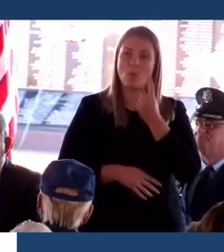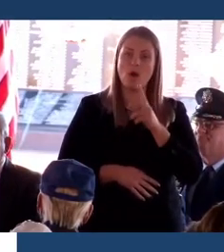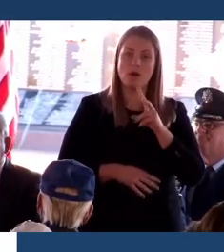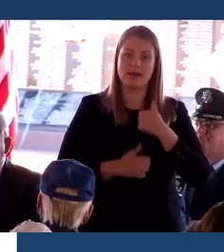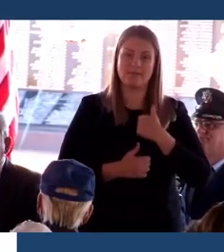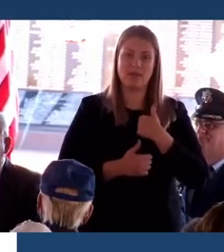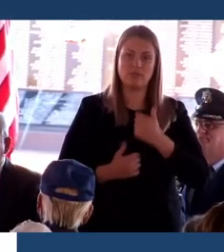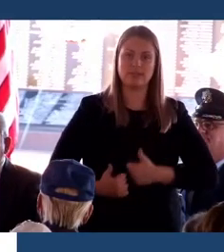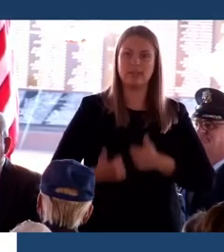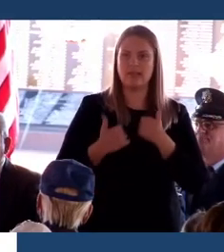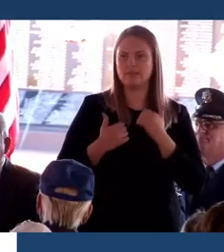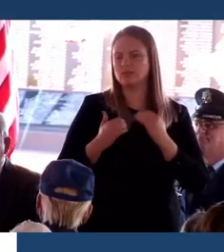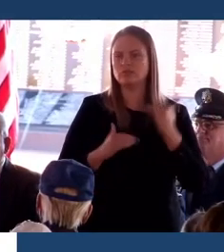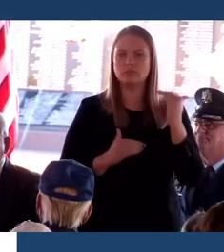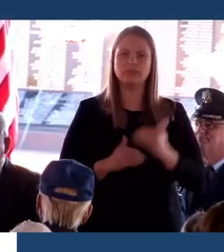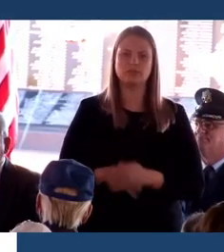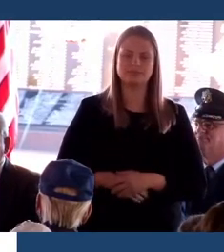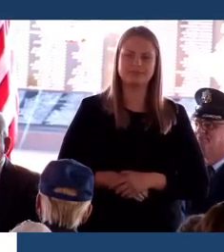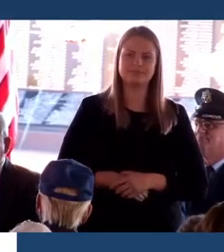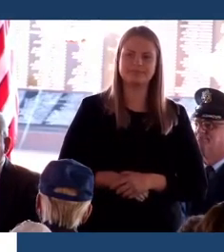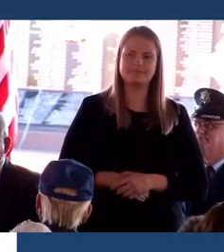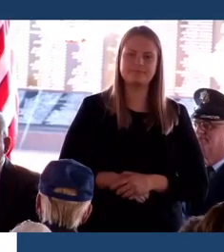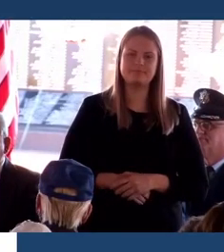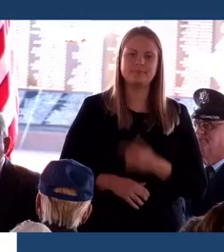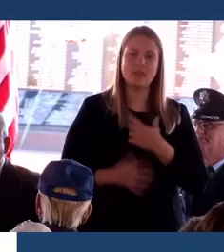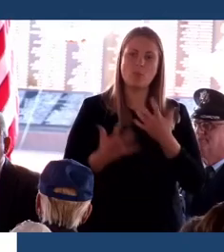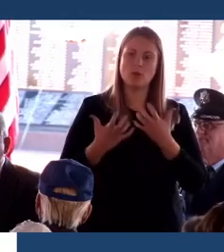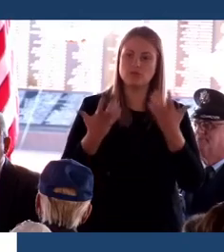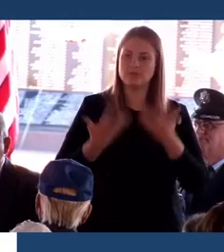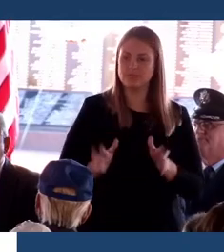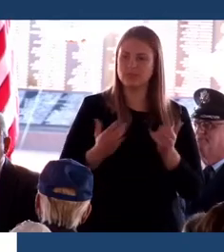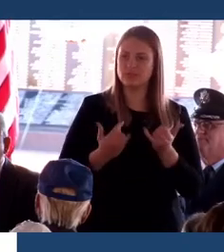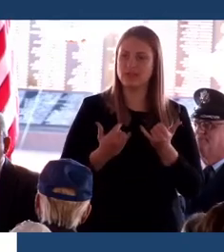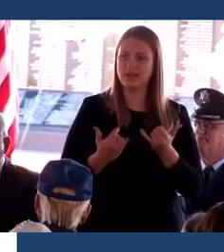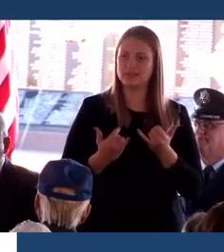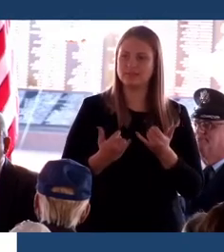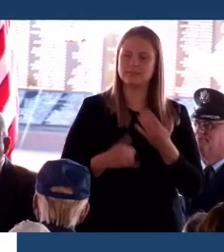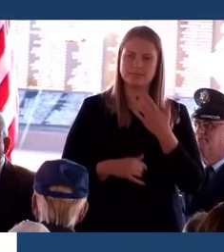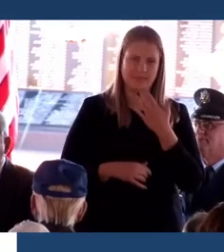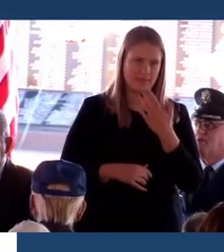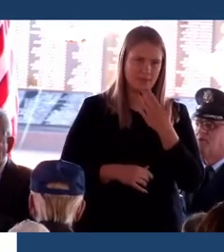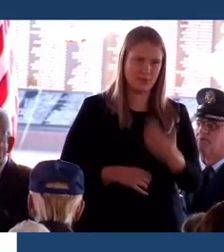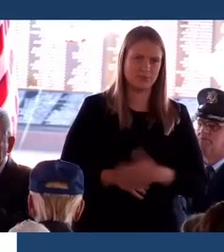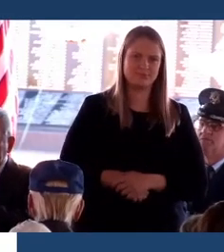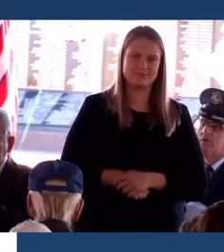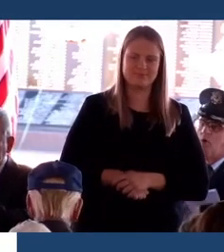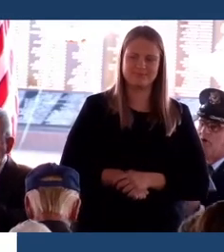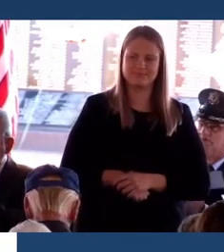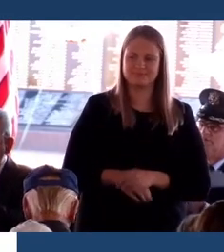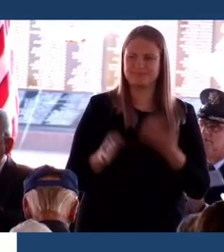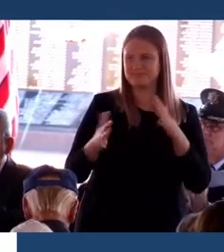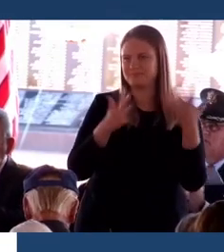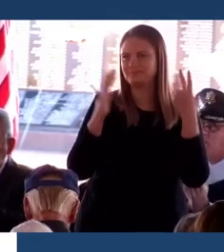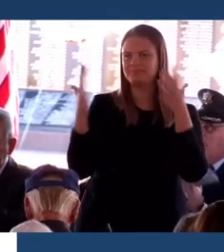one too many, okay? I want to conclude today's ceremony. Thank you.